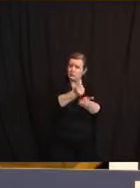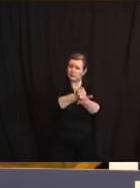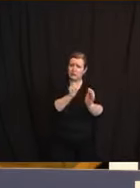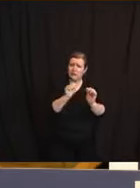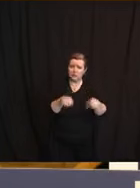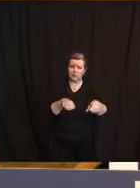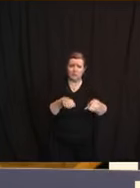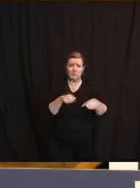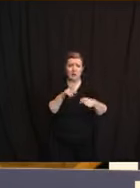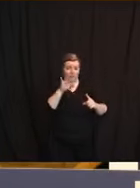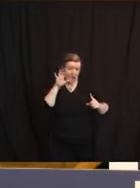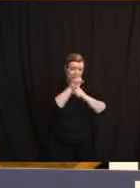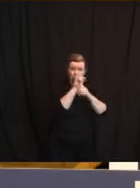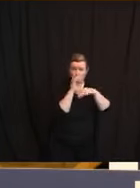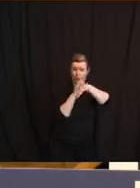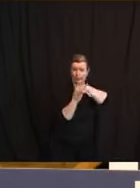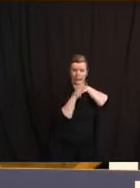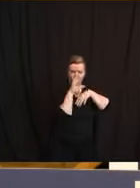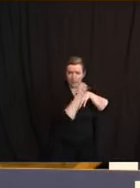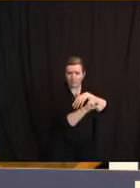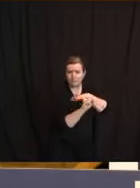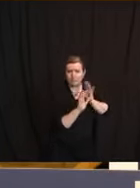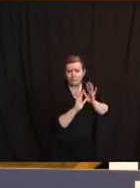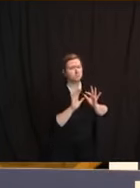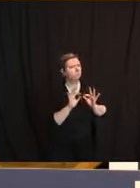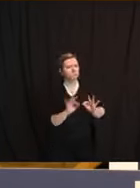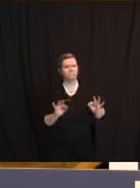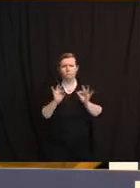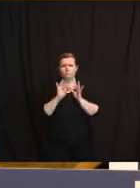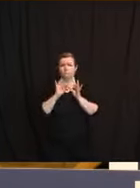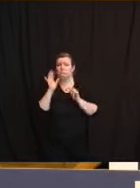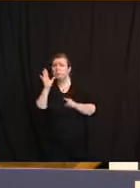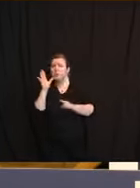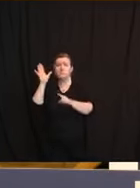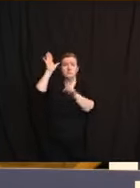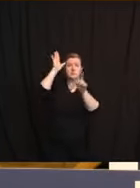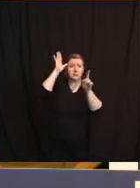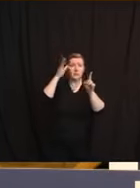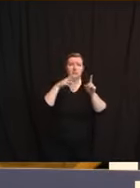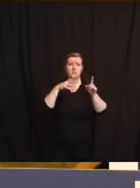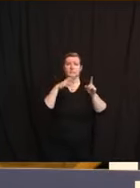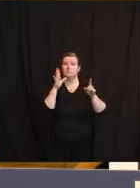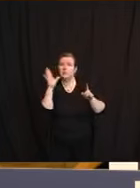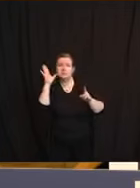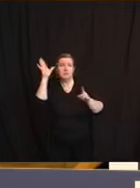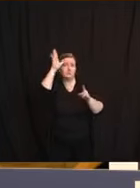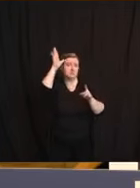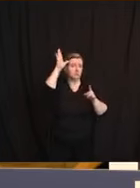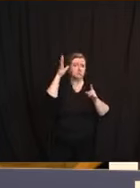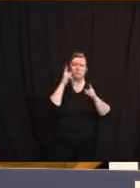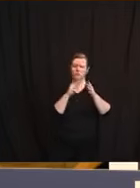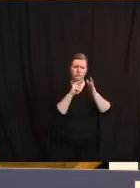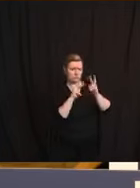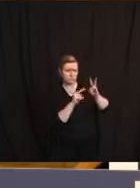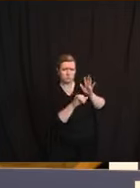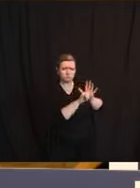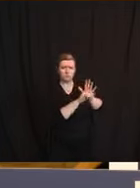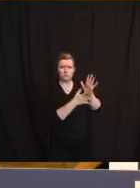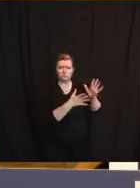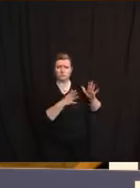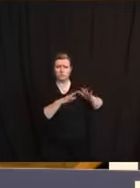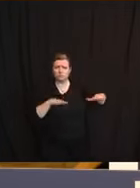recognition is important, so we ask that parents look out for the symptoms. Your child may